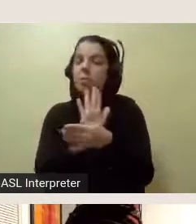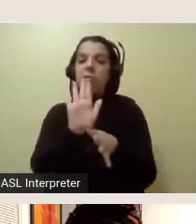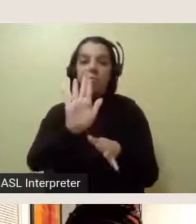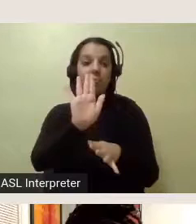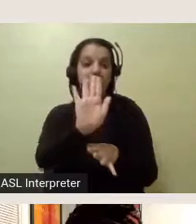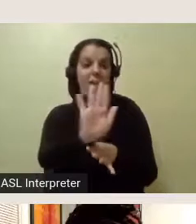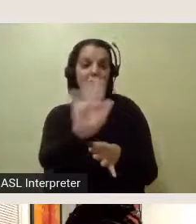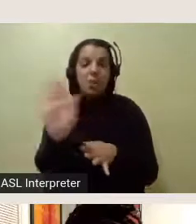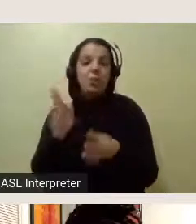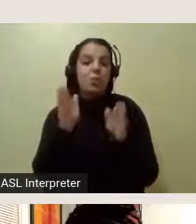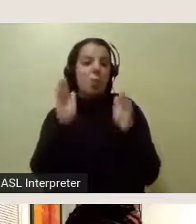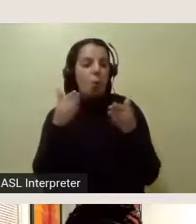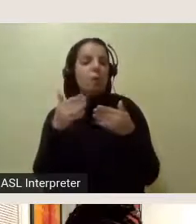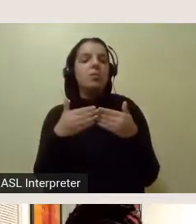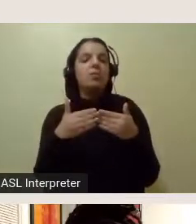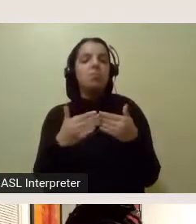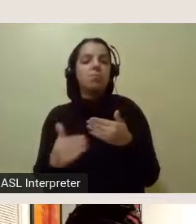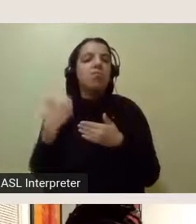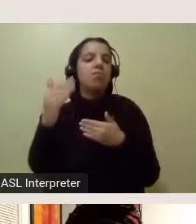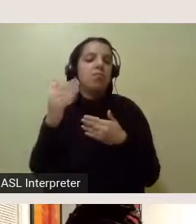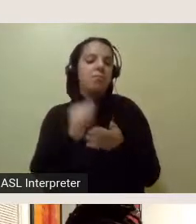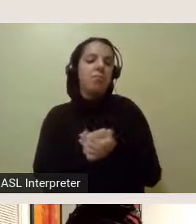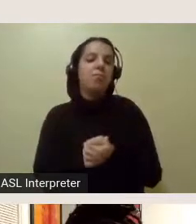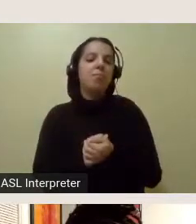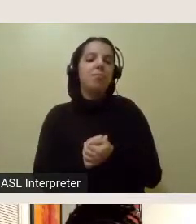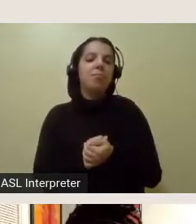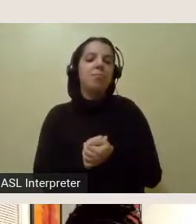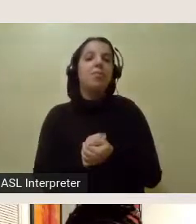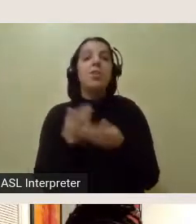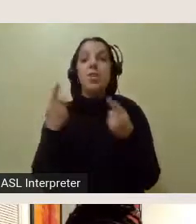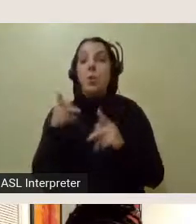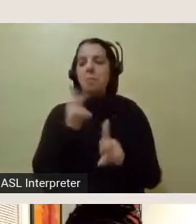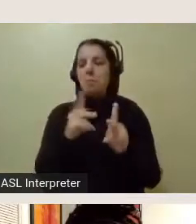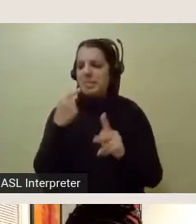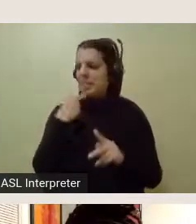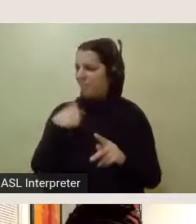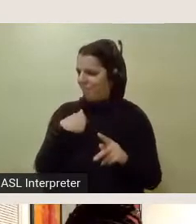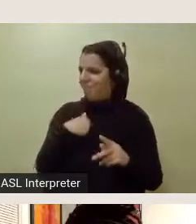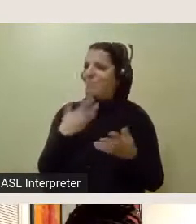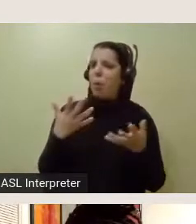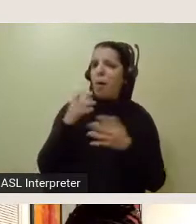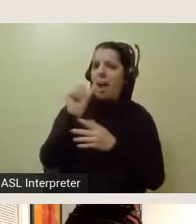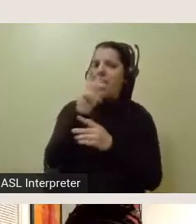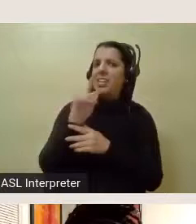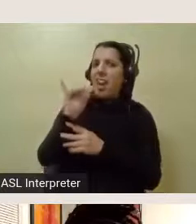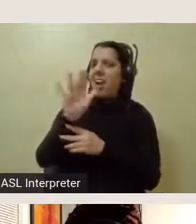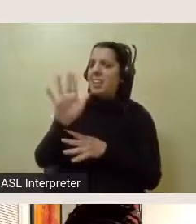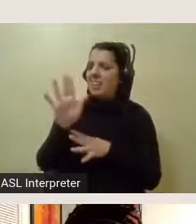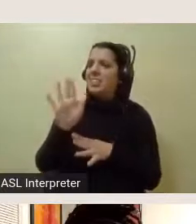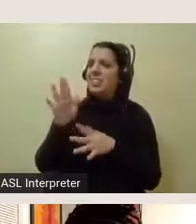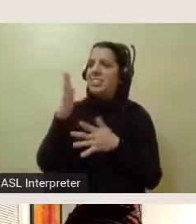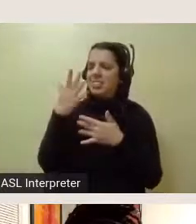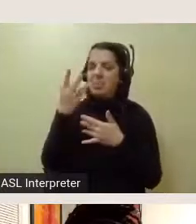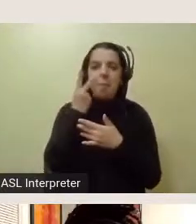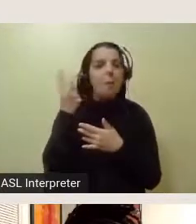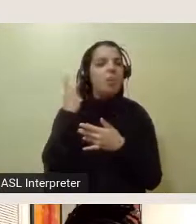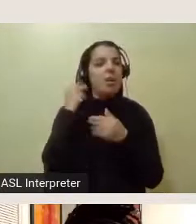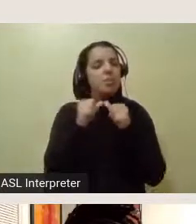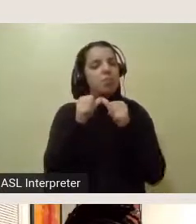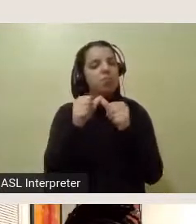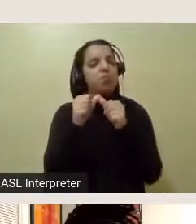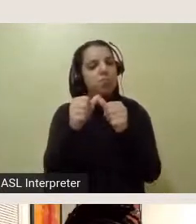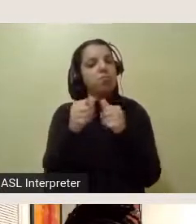I knew when they said something like that, that we could definitely give them that. And, you know, I mean, there have been some criticisms about the film about not having